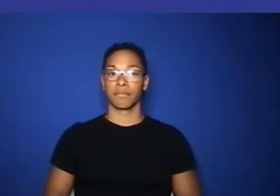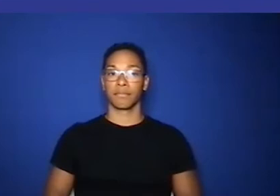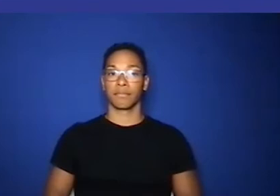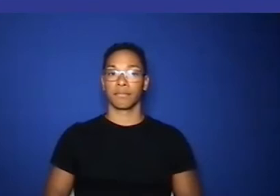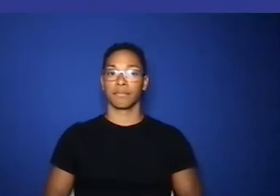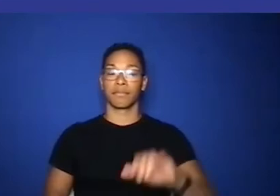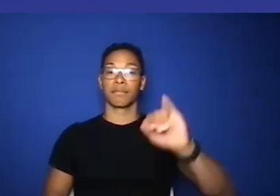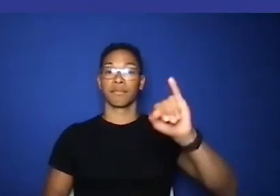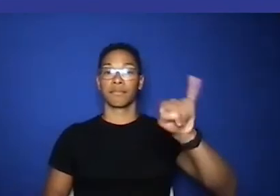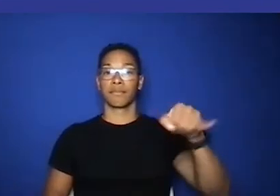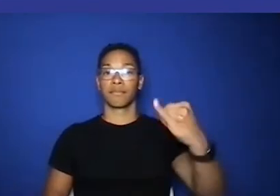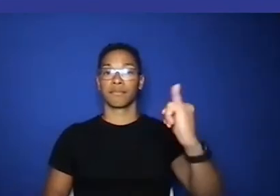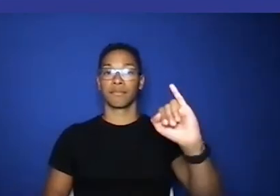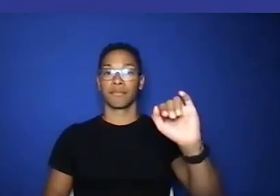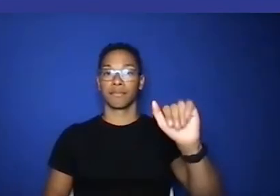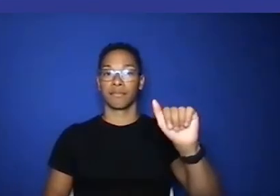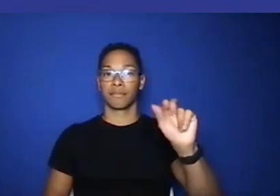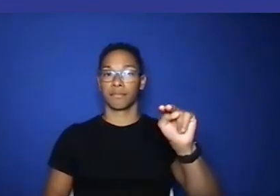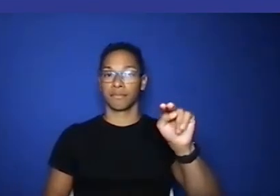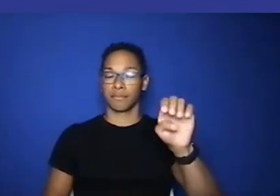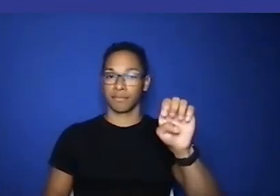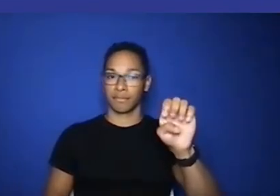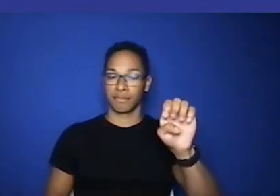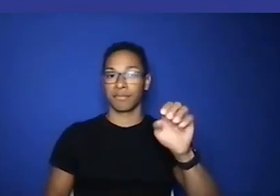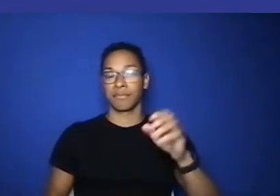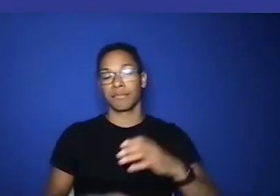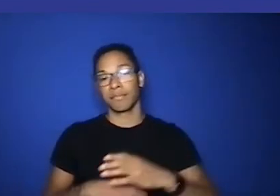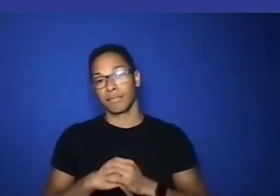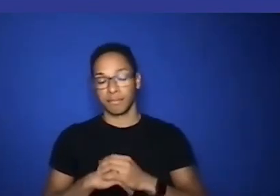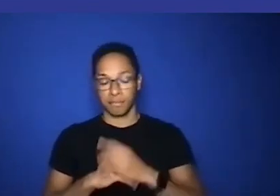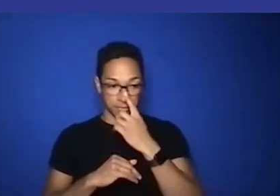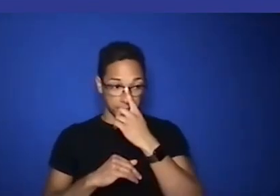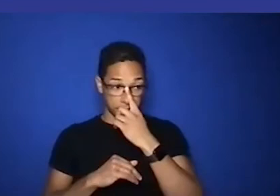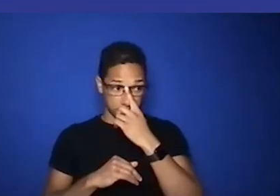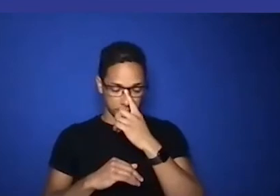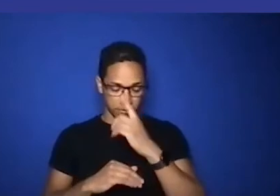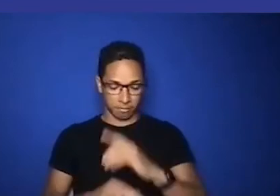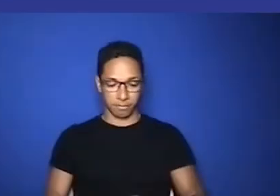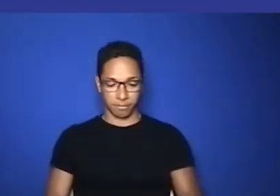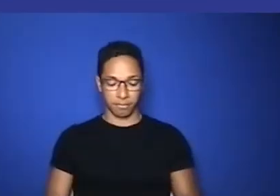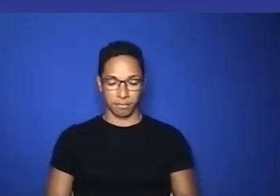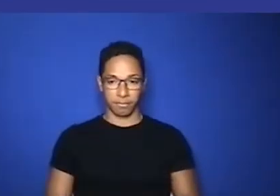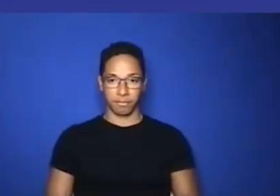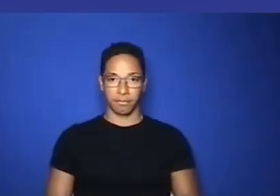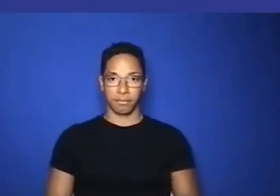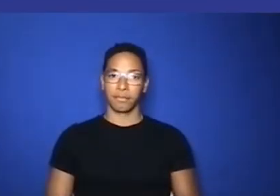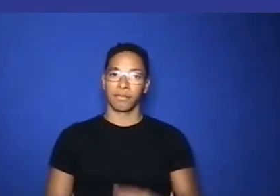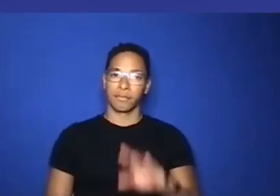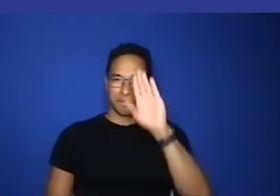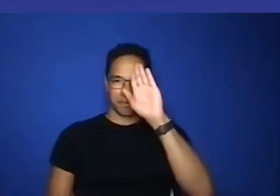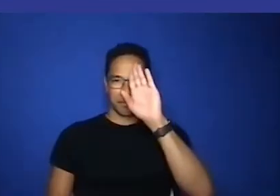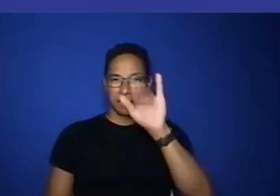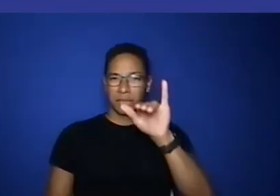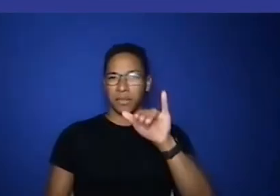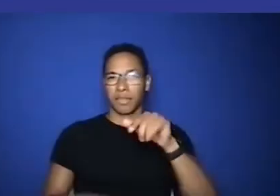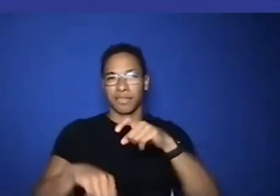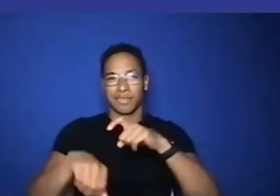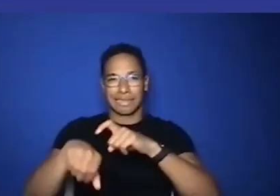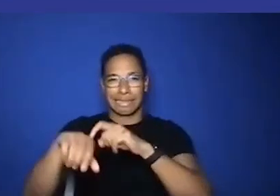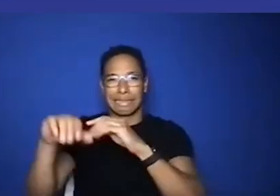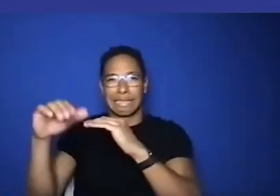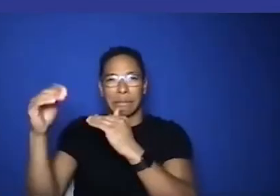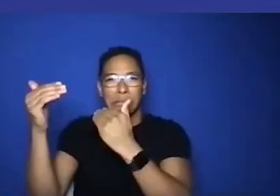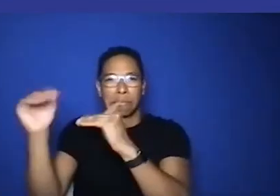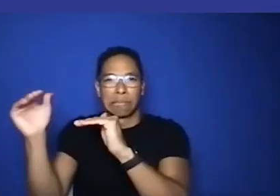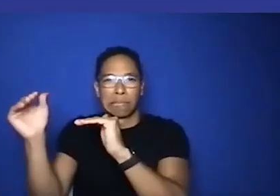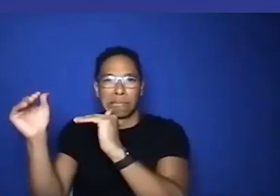So it's maybe that, and I know that we're kind of running into the time here, but maybe that kind of